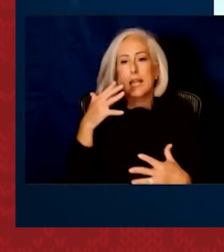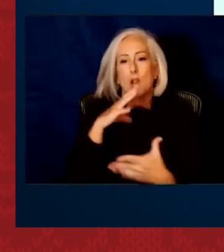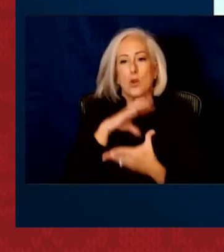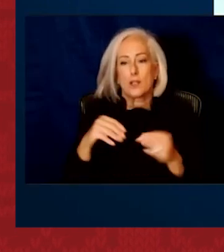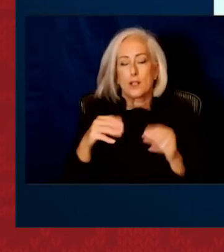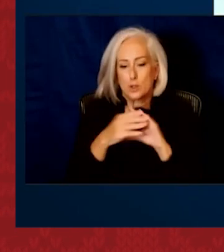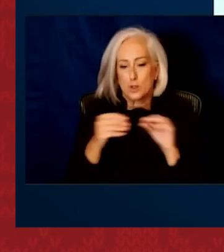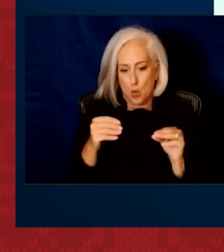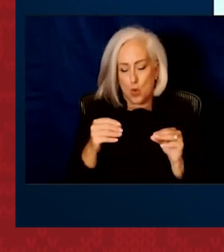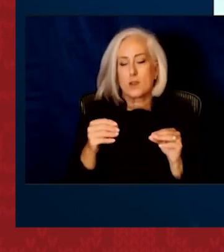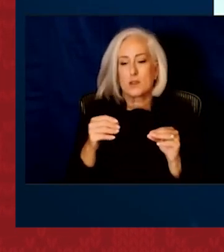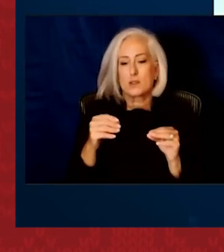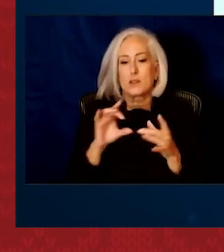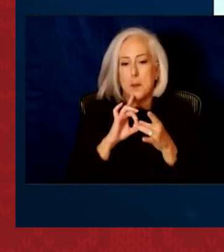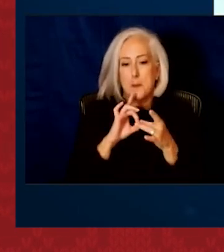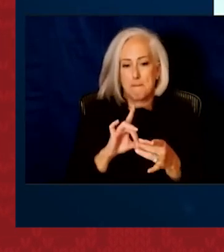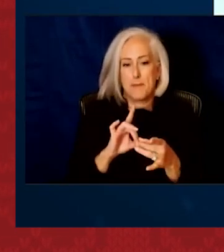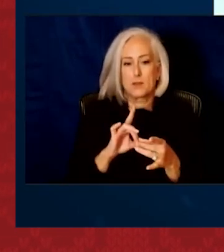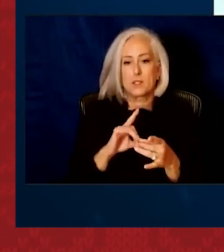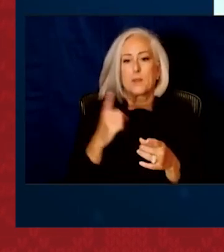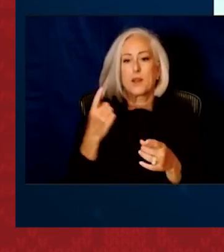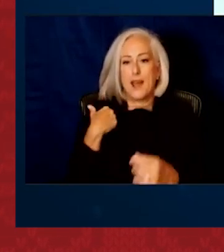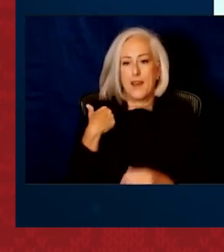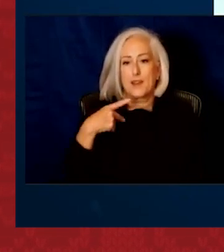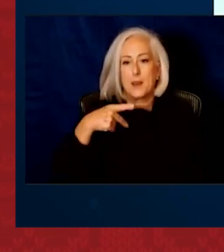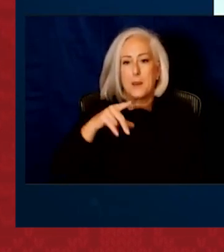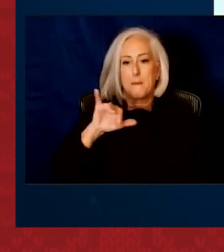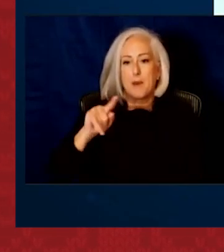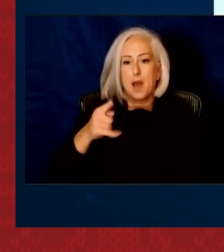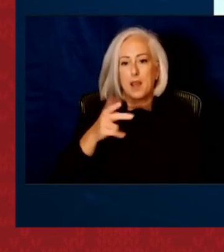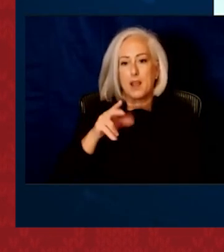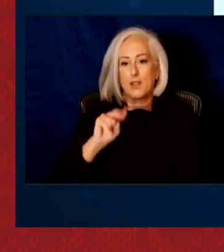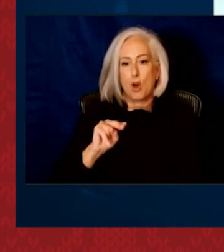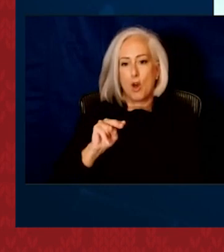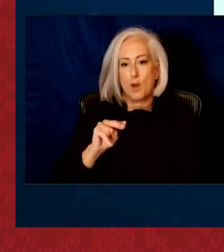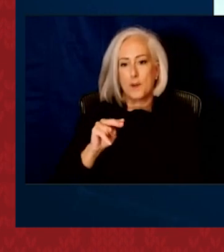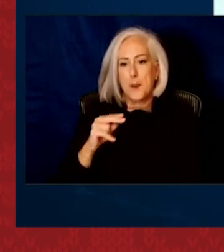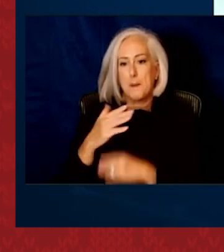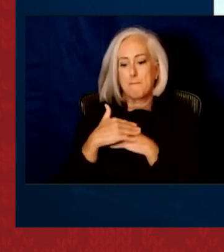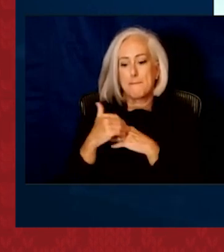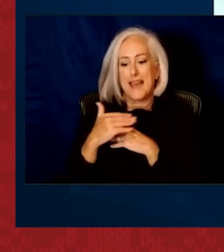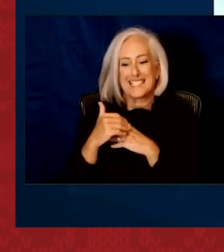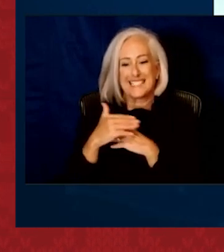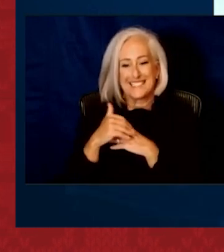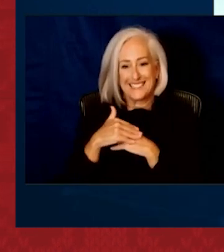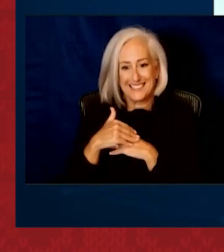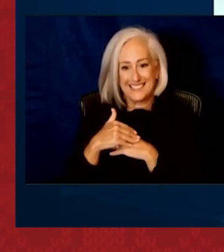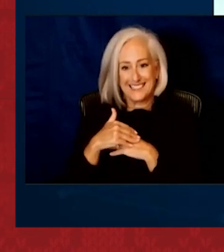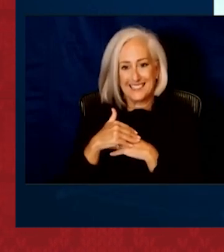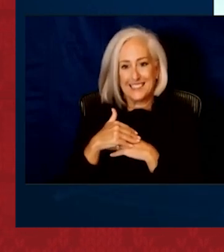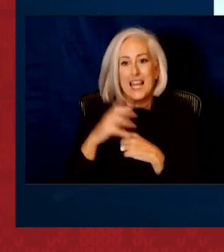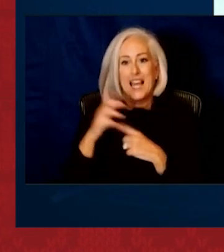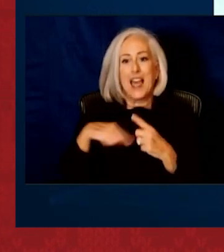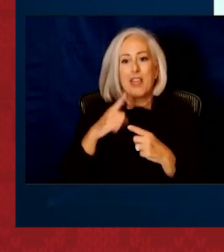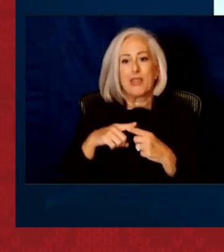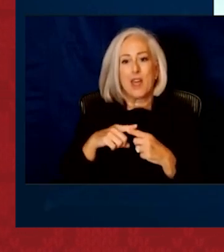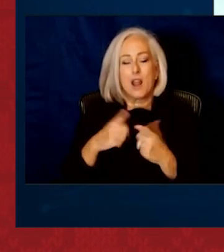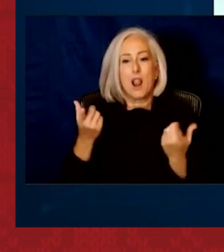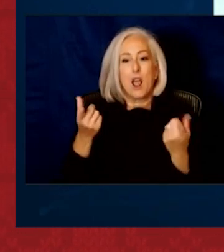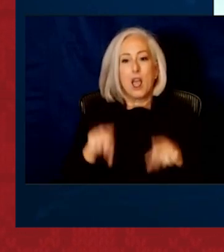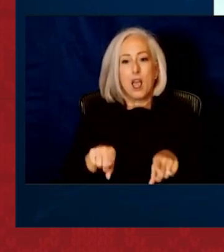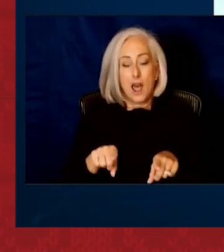about someone having a python like that as a pet and them wrapping themselves around you. So my question to Sean, is